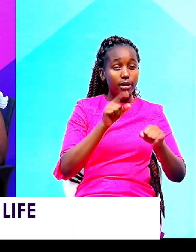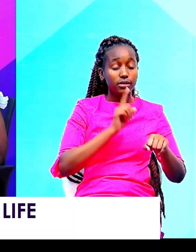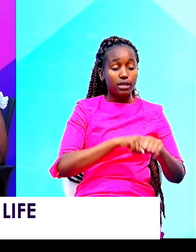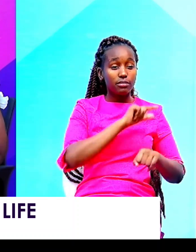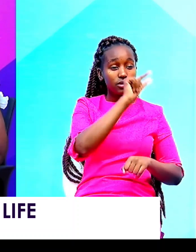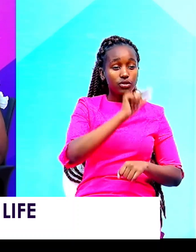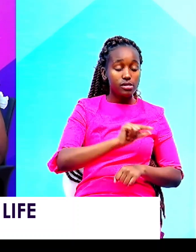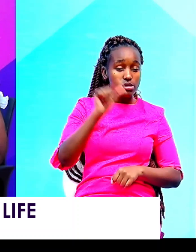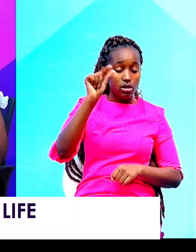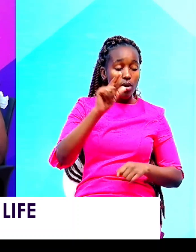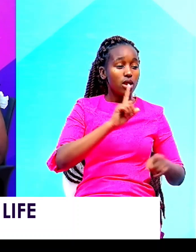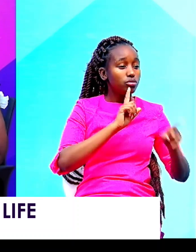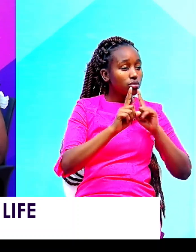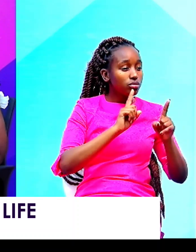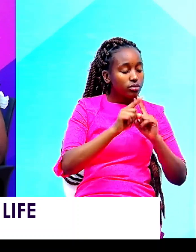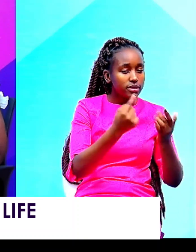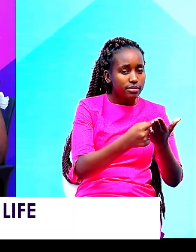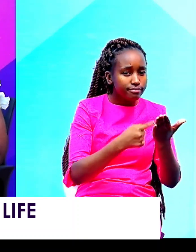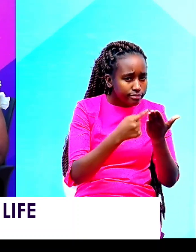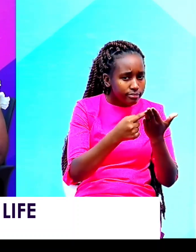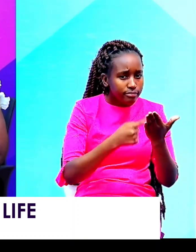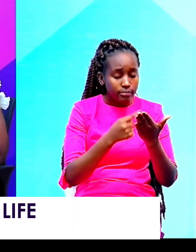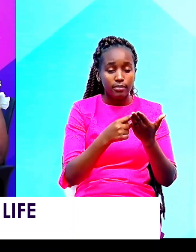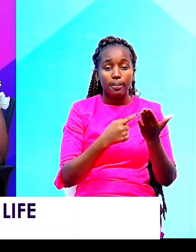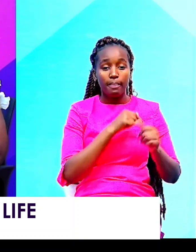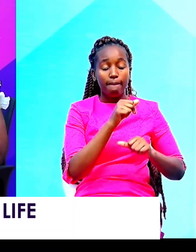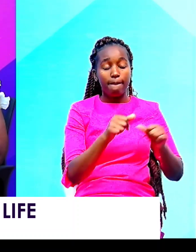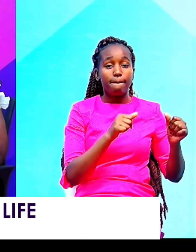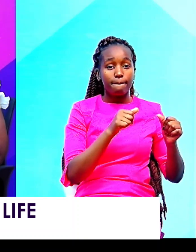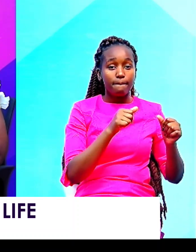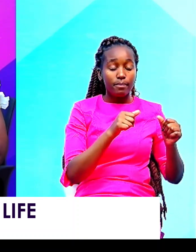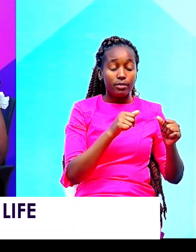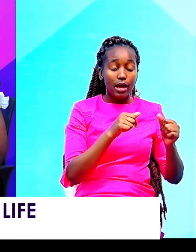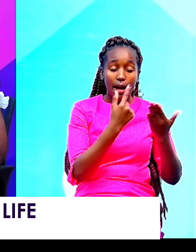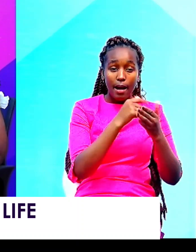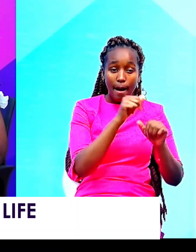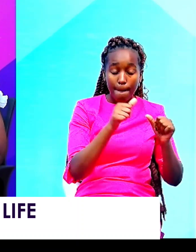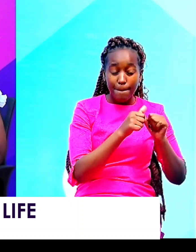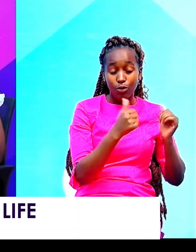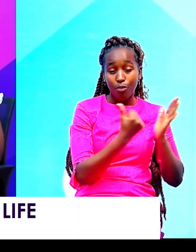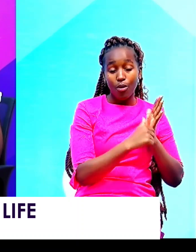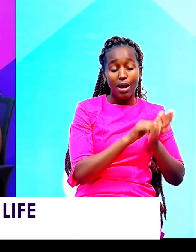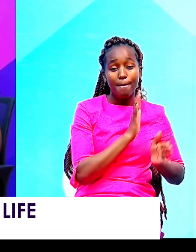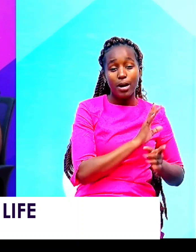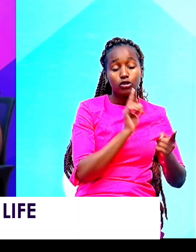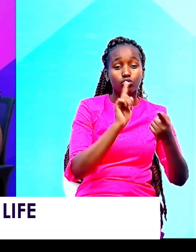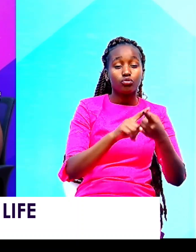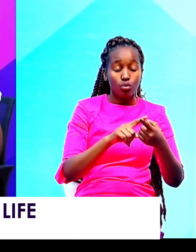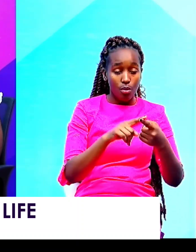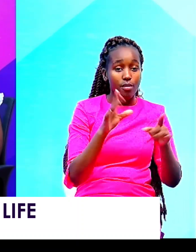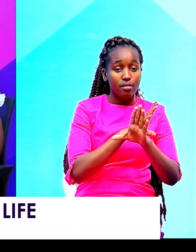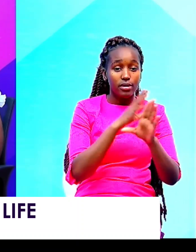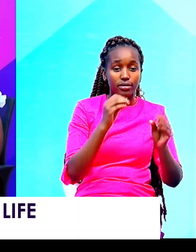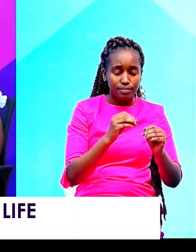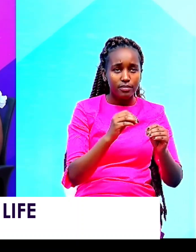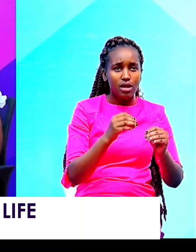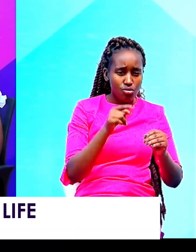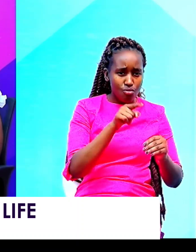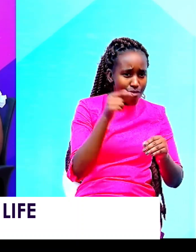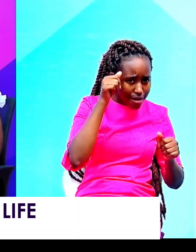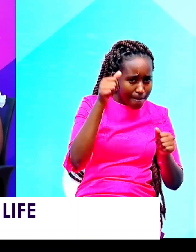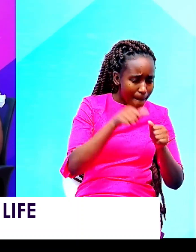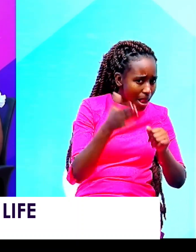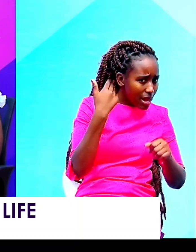Zs, when they were having their discussions with the president. You remember when the president gave them an ear last year? On